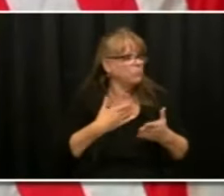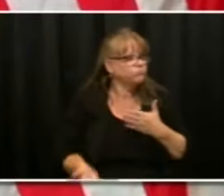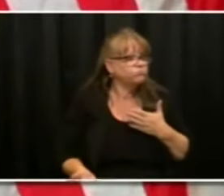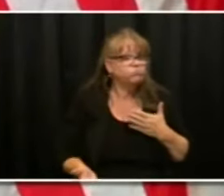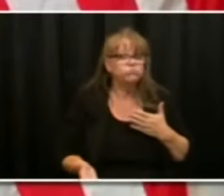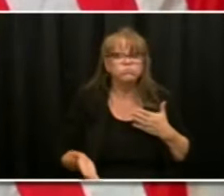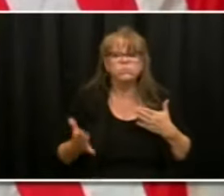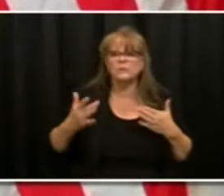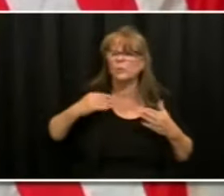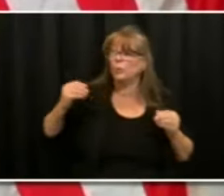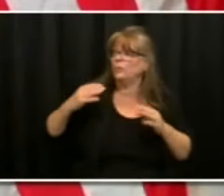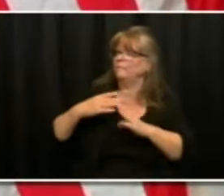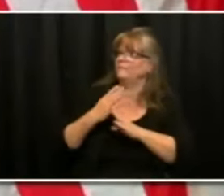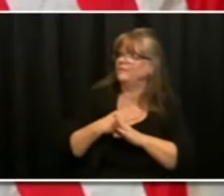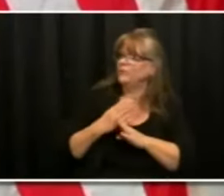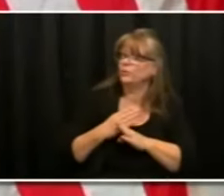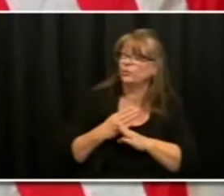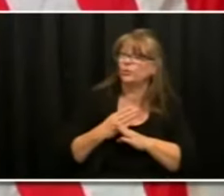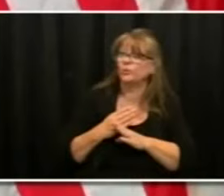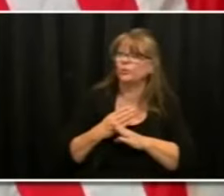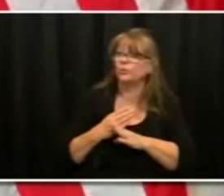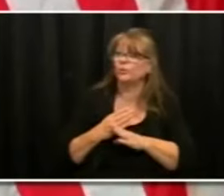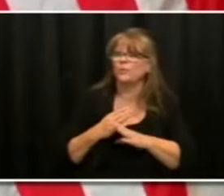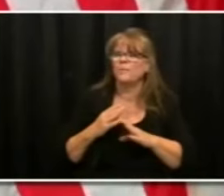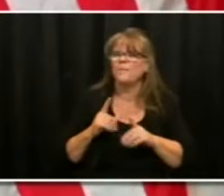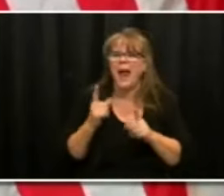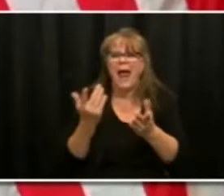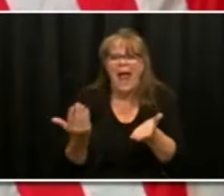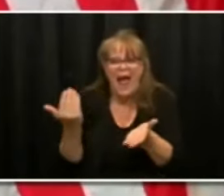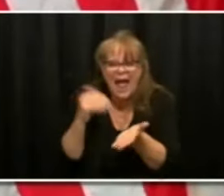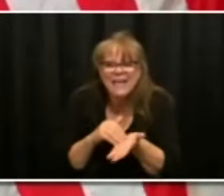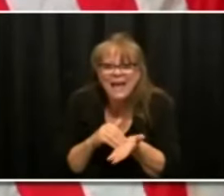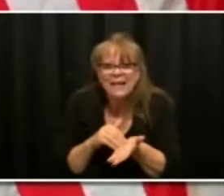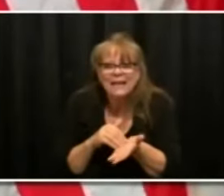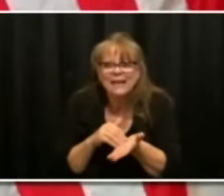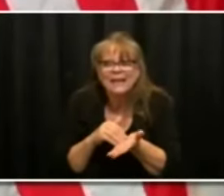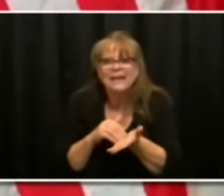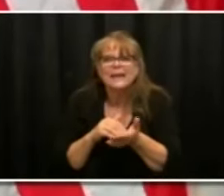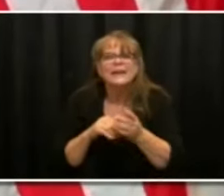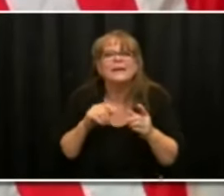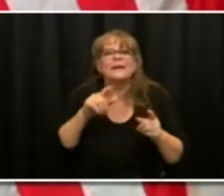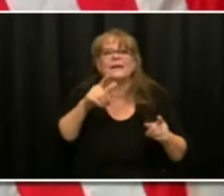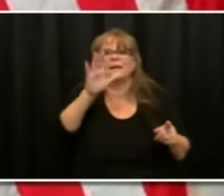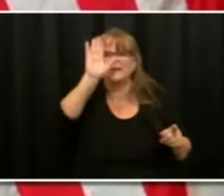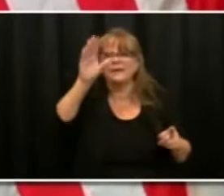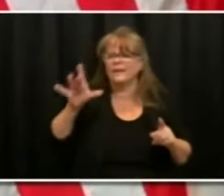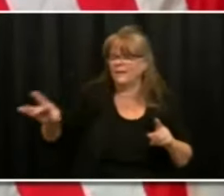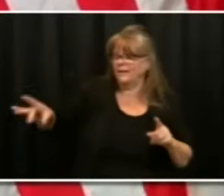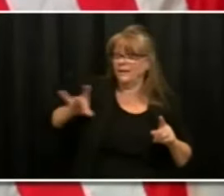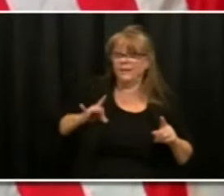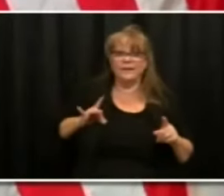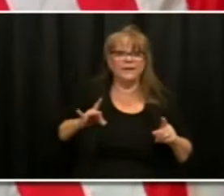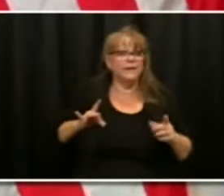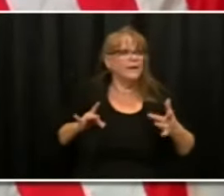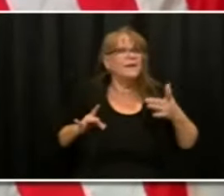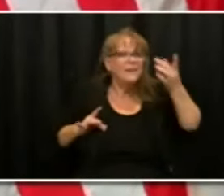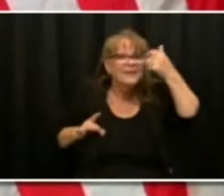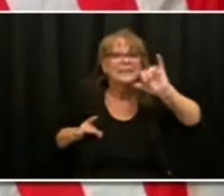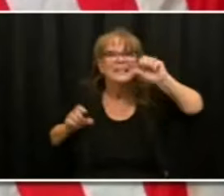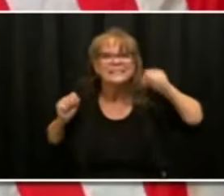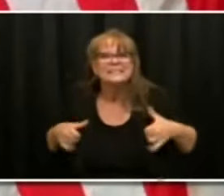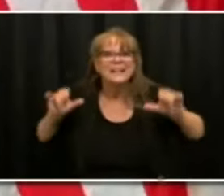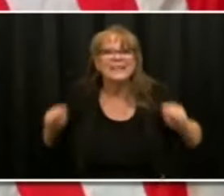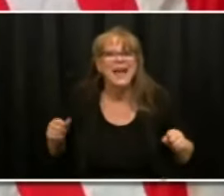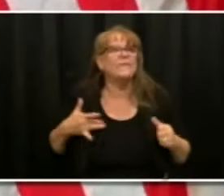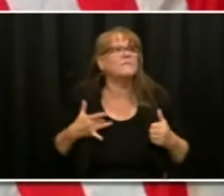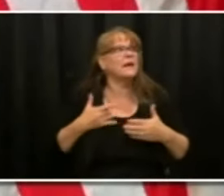that it's common to spread the virus before developing symptoms, for the day or two before they're developed, or especially for people in